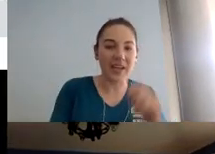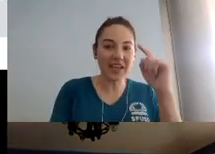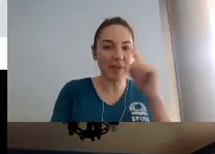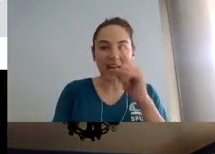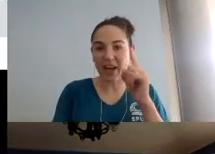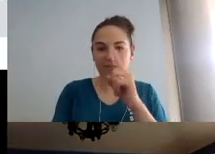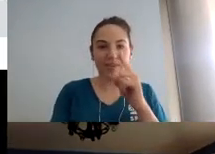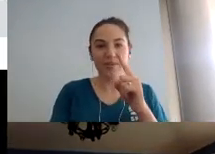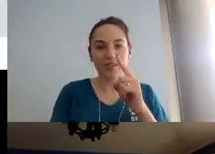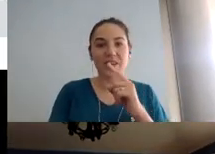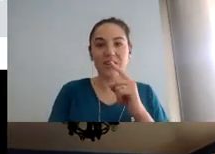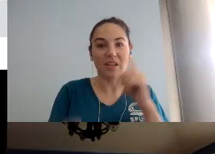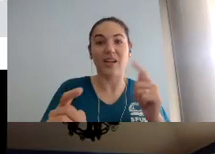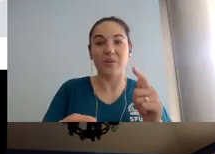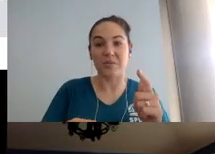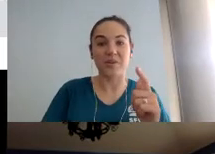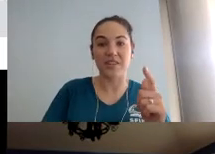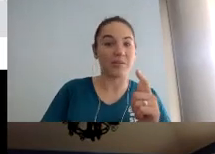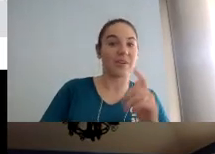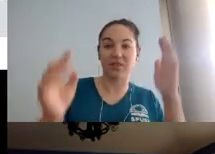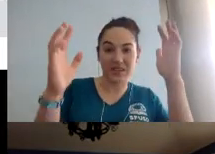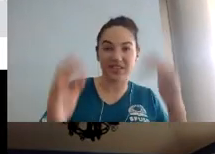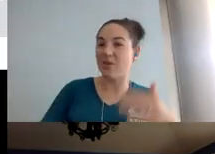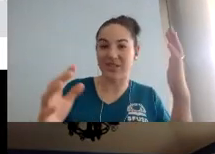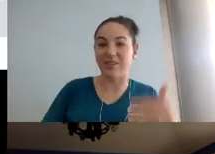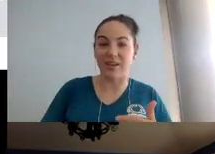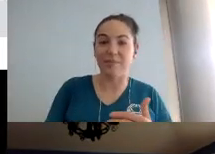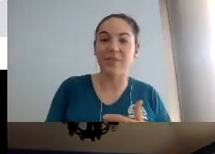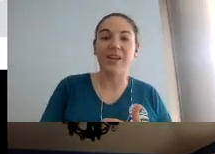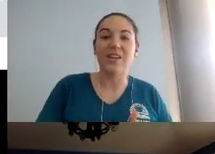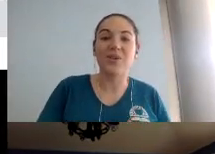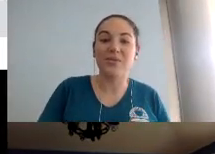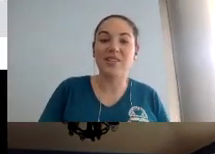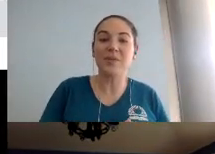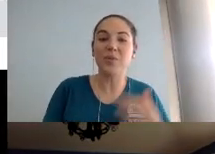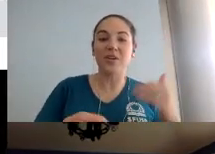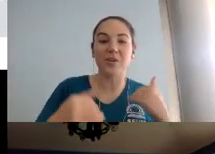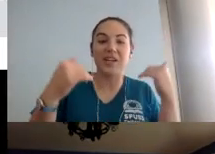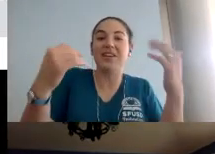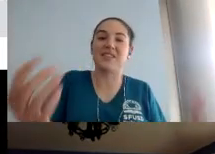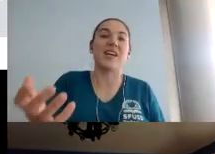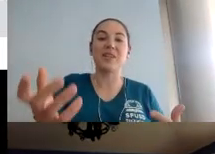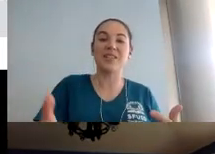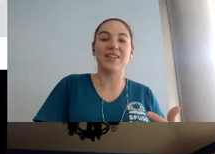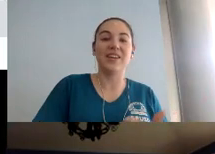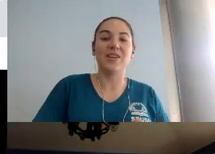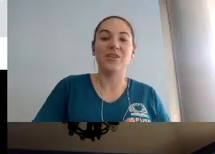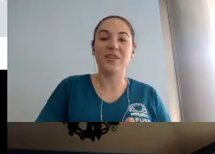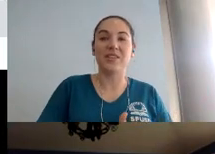So kind of keep an eye out for those and click on those when you see them, because you'll get to see what's in there. So for example, when you're creating an